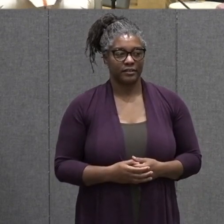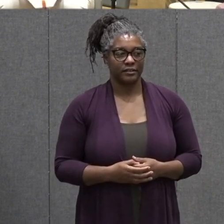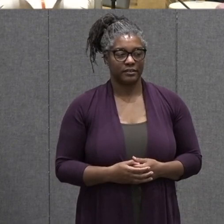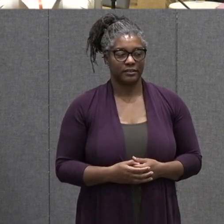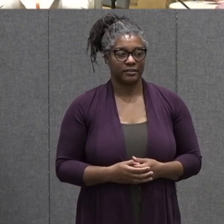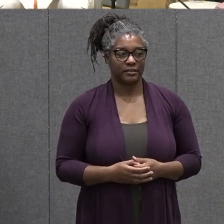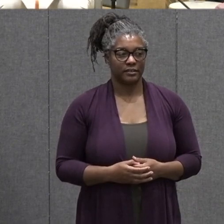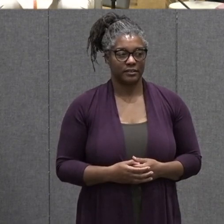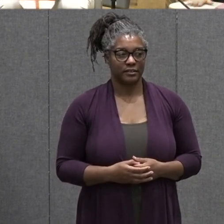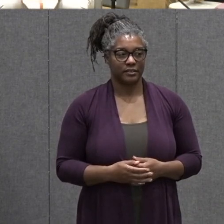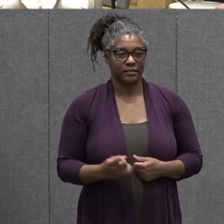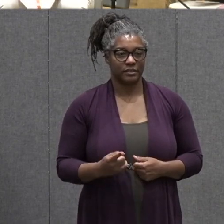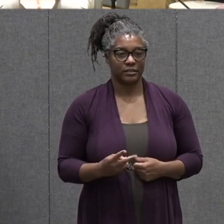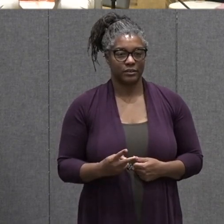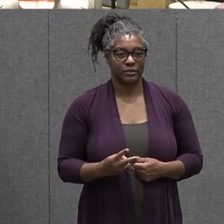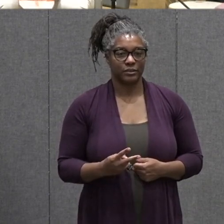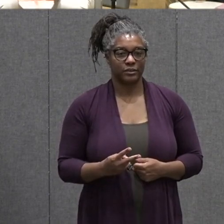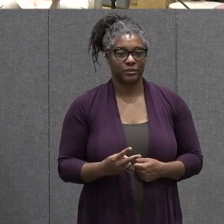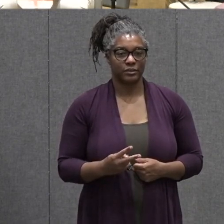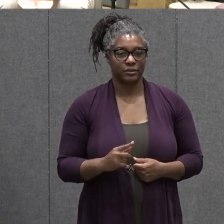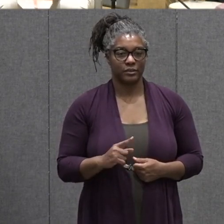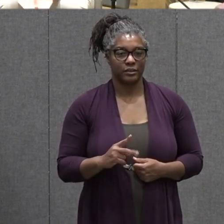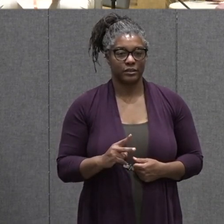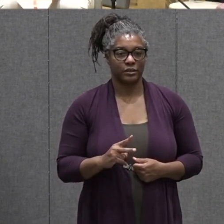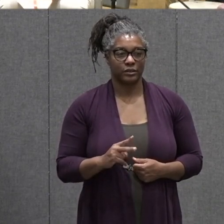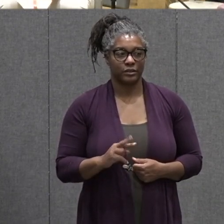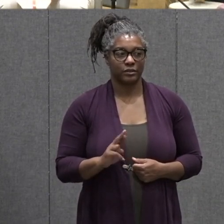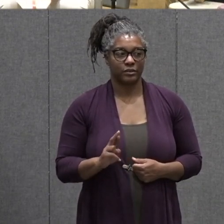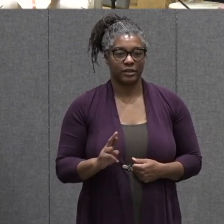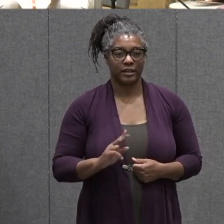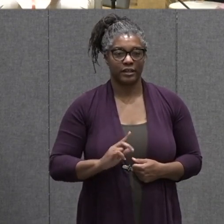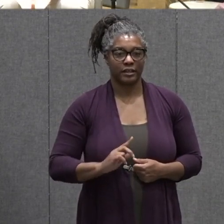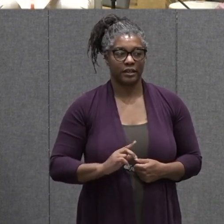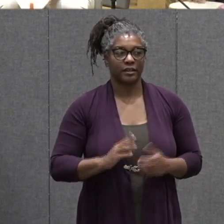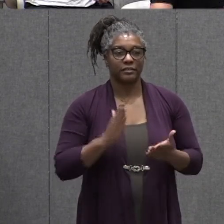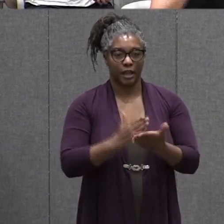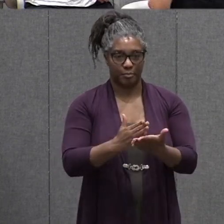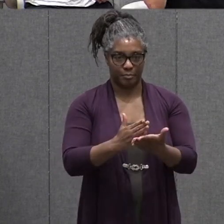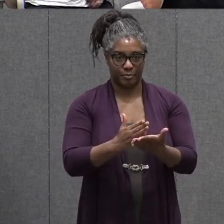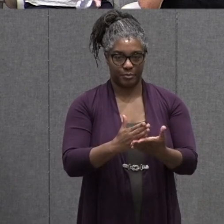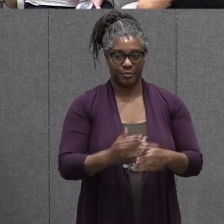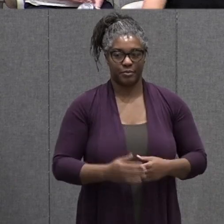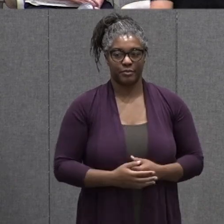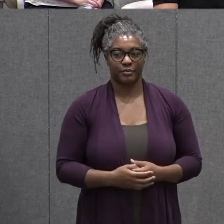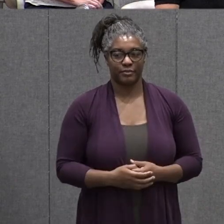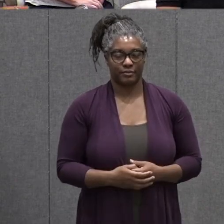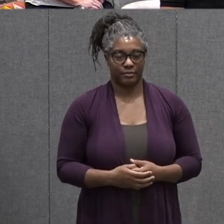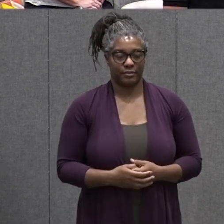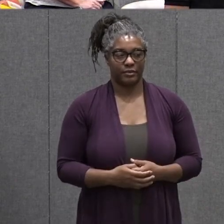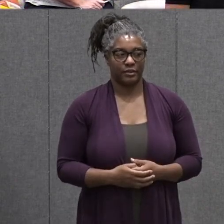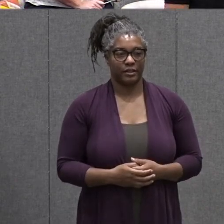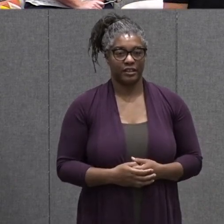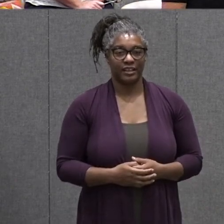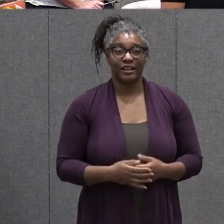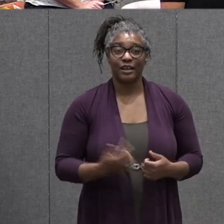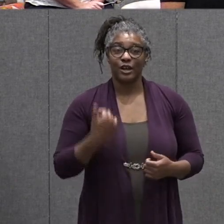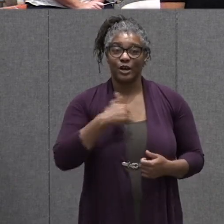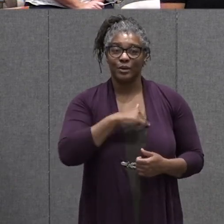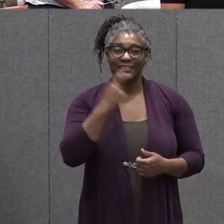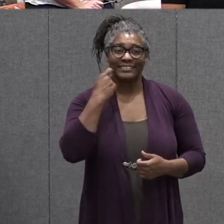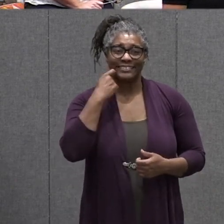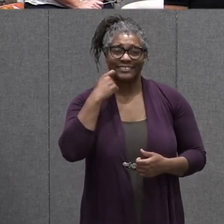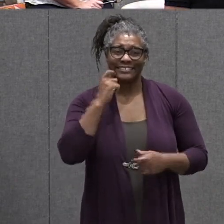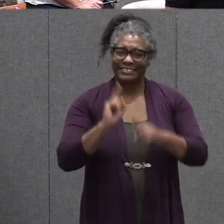1, 2, 1, 2, ready, and stop. So we've heard all kinds of different